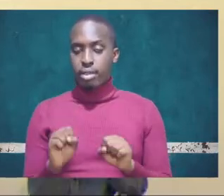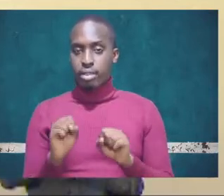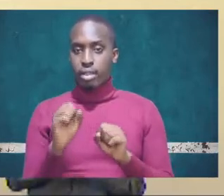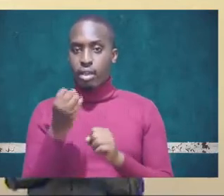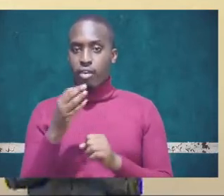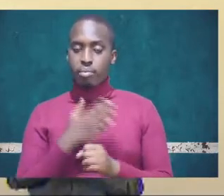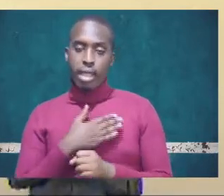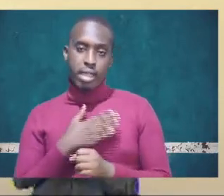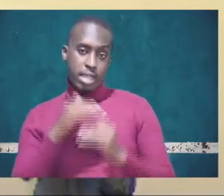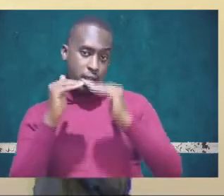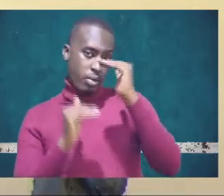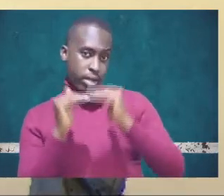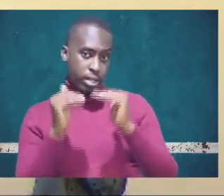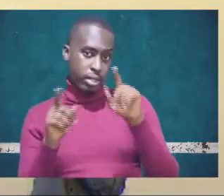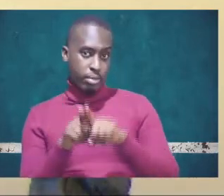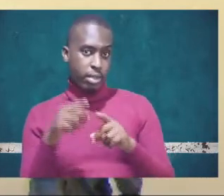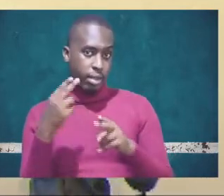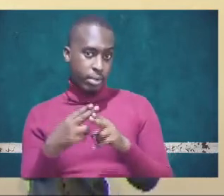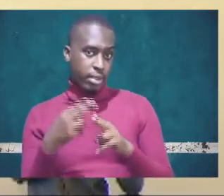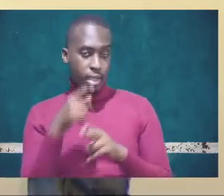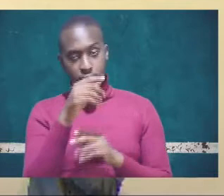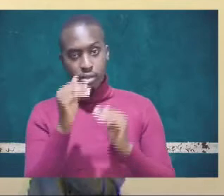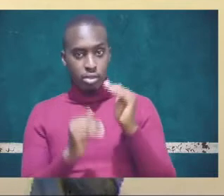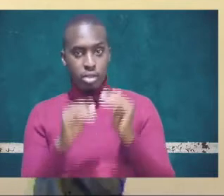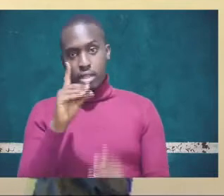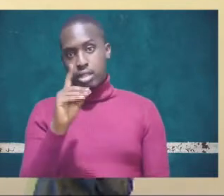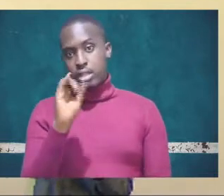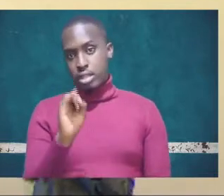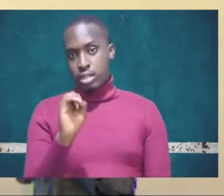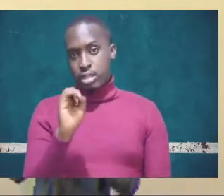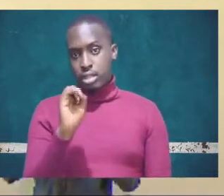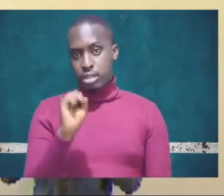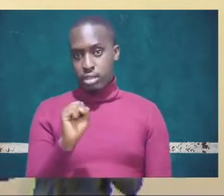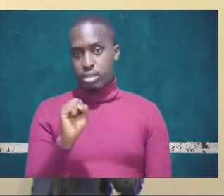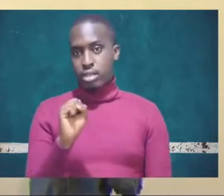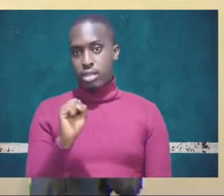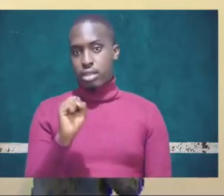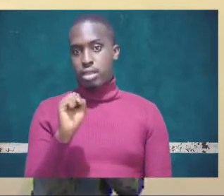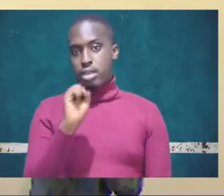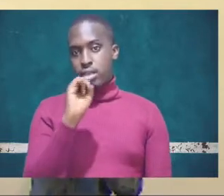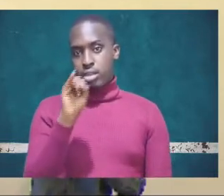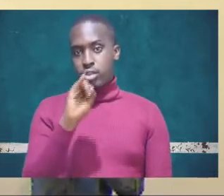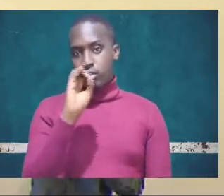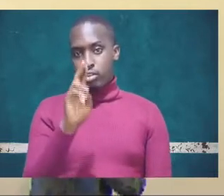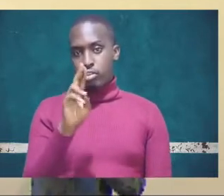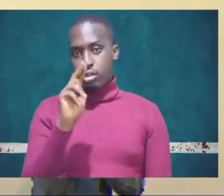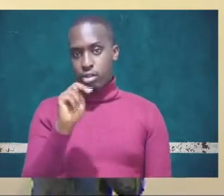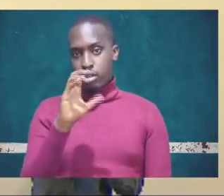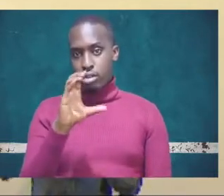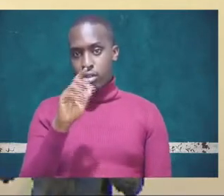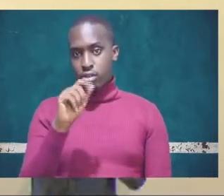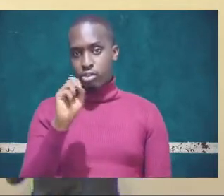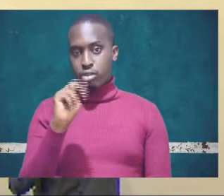of my inequality, I will call that inequality disjunction. And I have made research about this to make